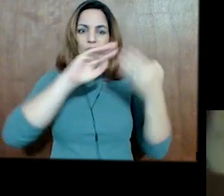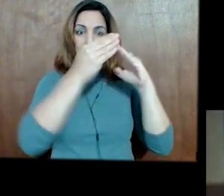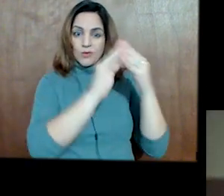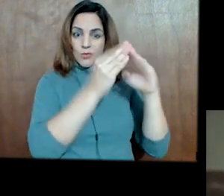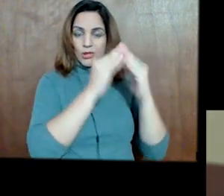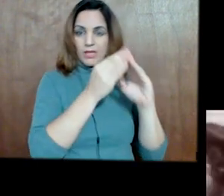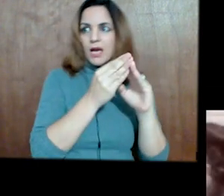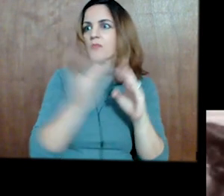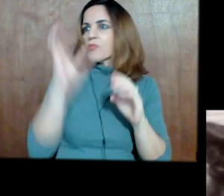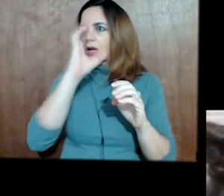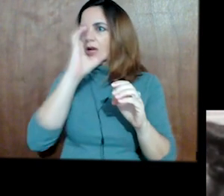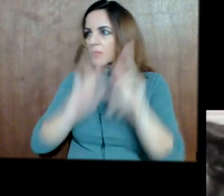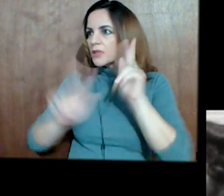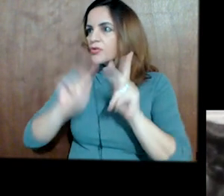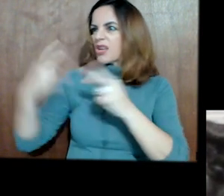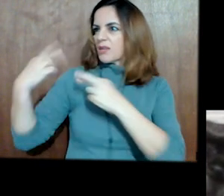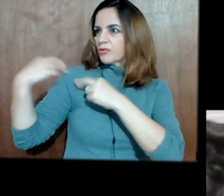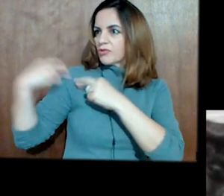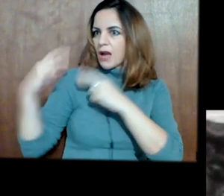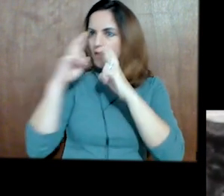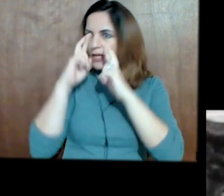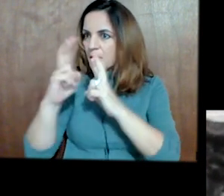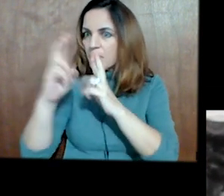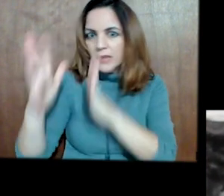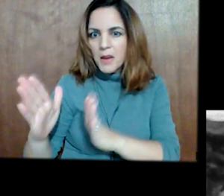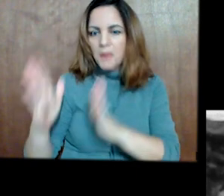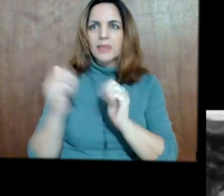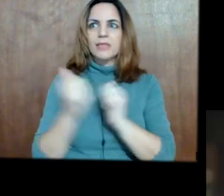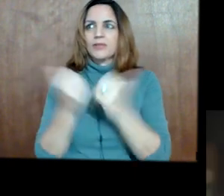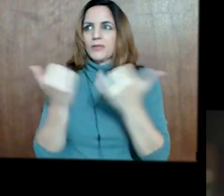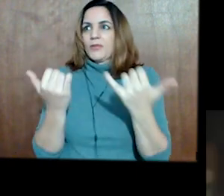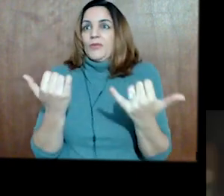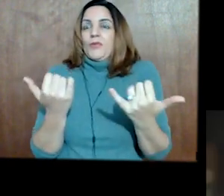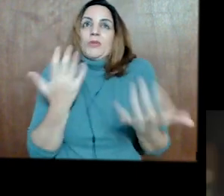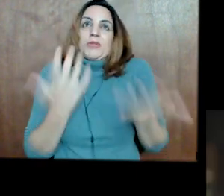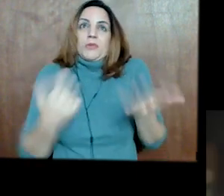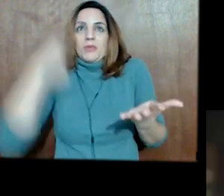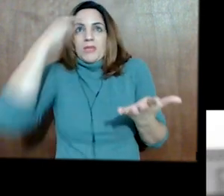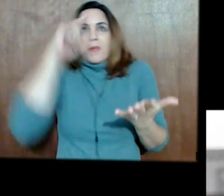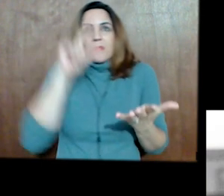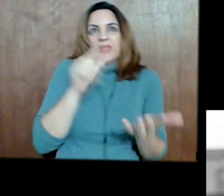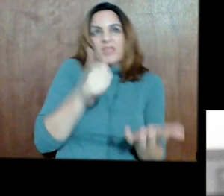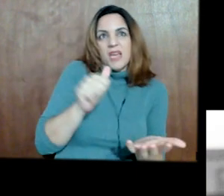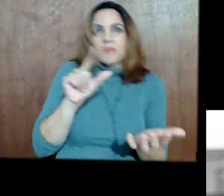And each of those people represented 10, 20, 30 people. Just need that one person.